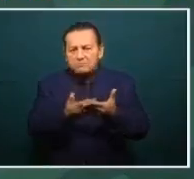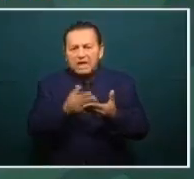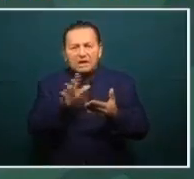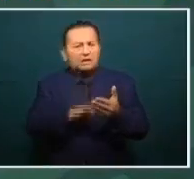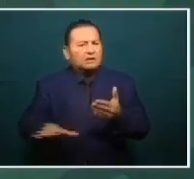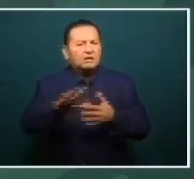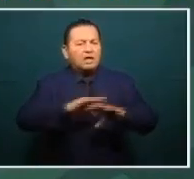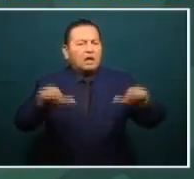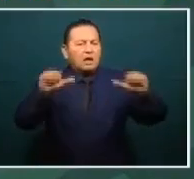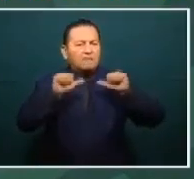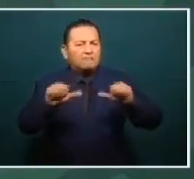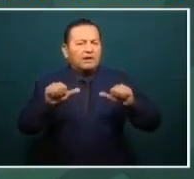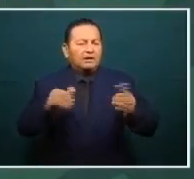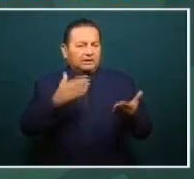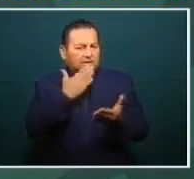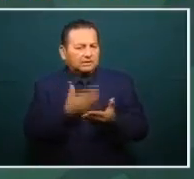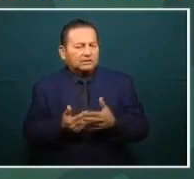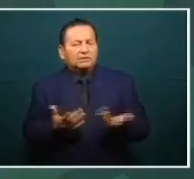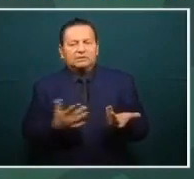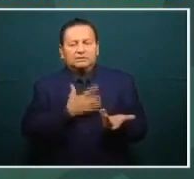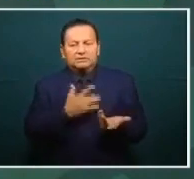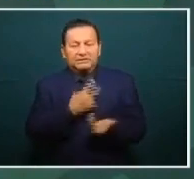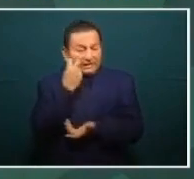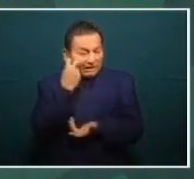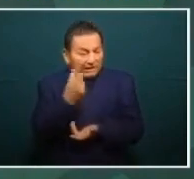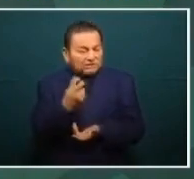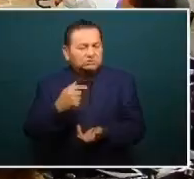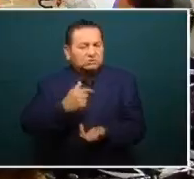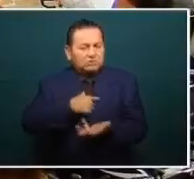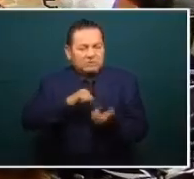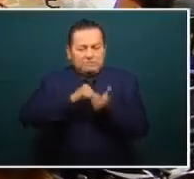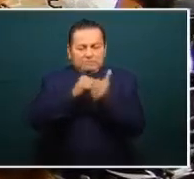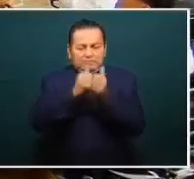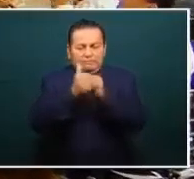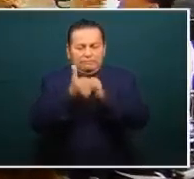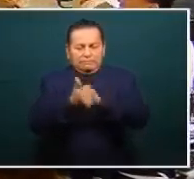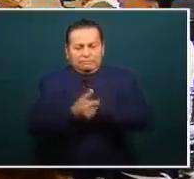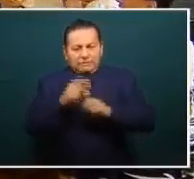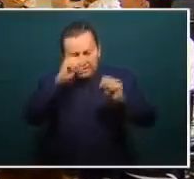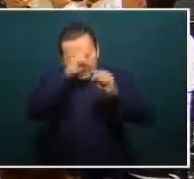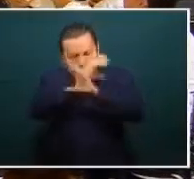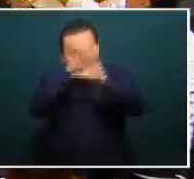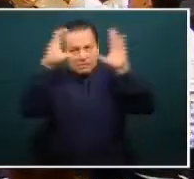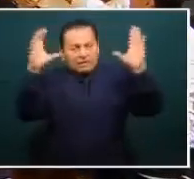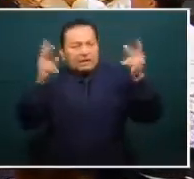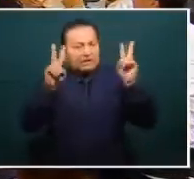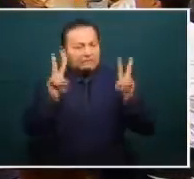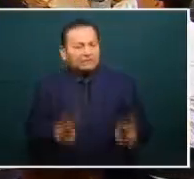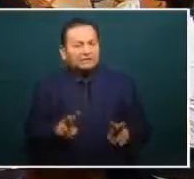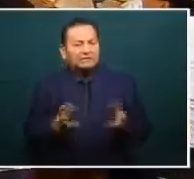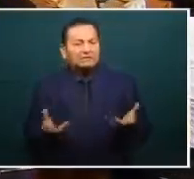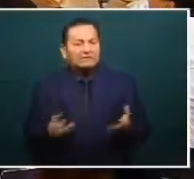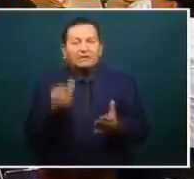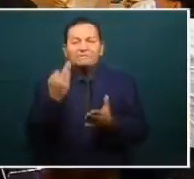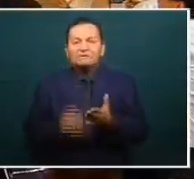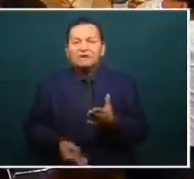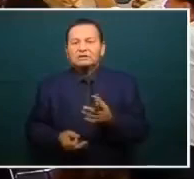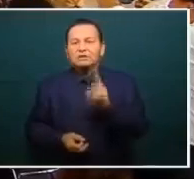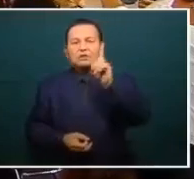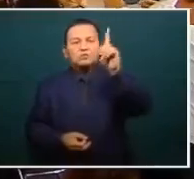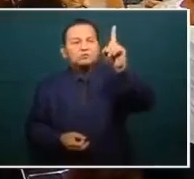They can return, let them have work. That is the dream I have to convert into reality.